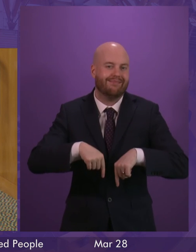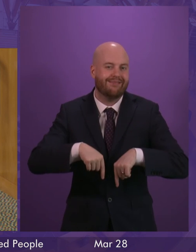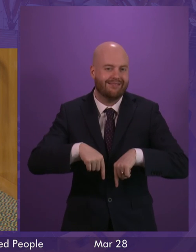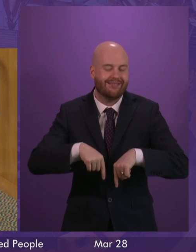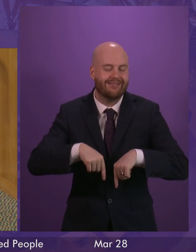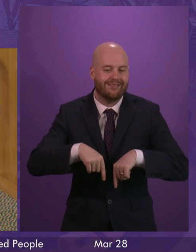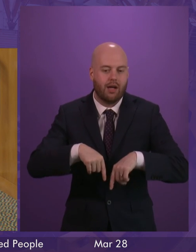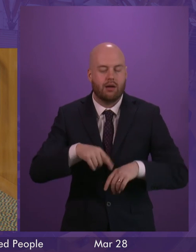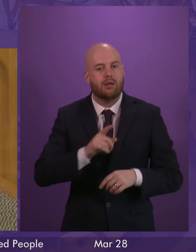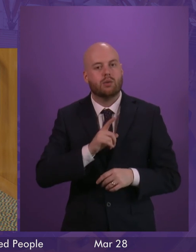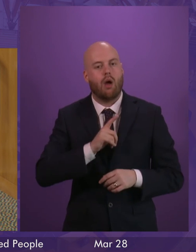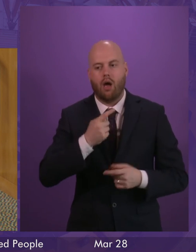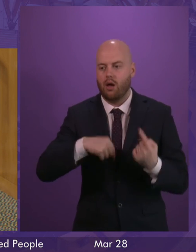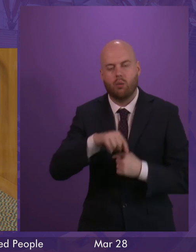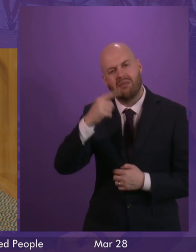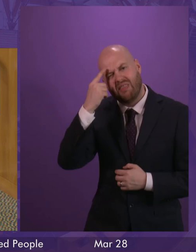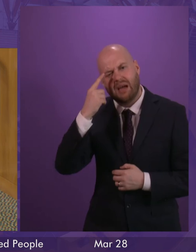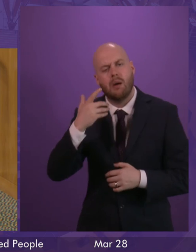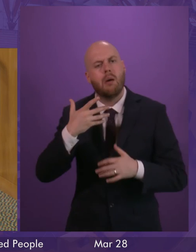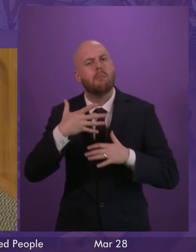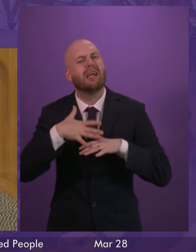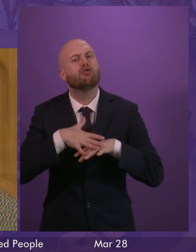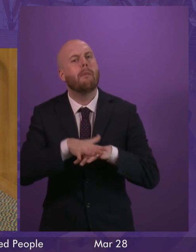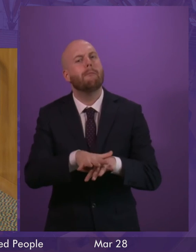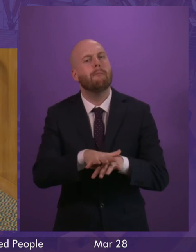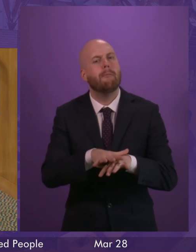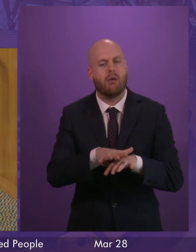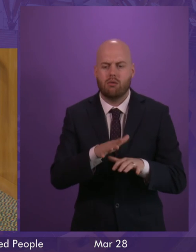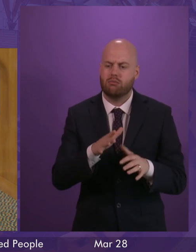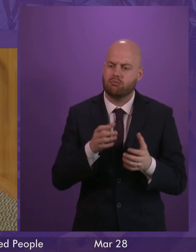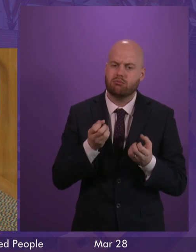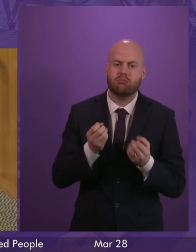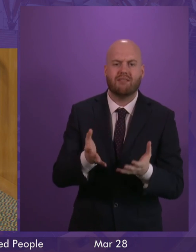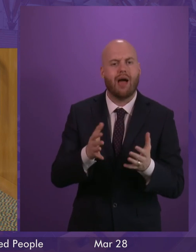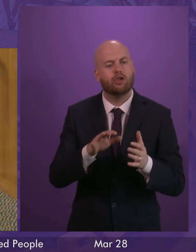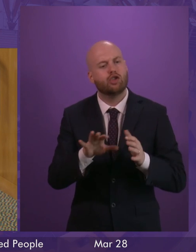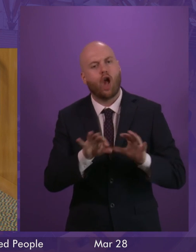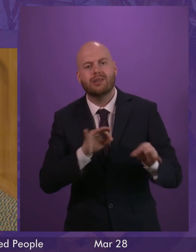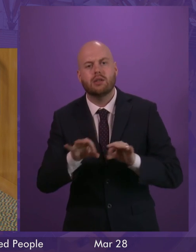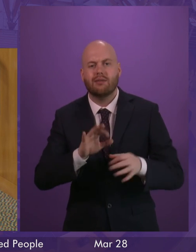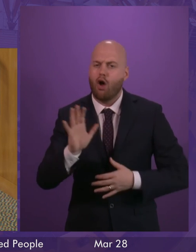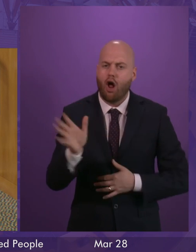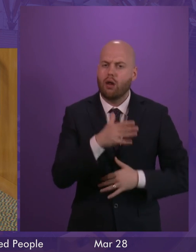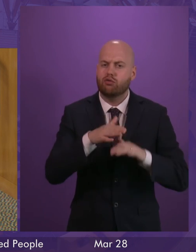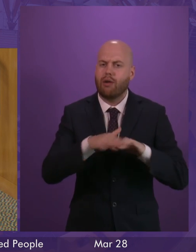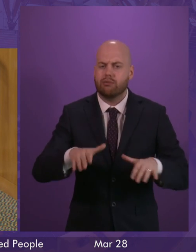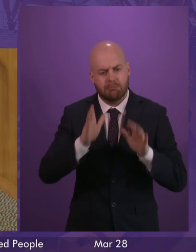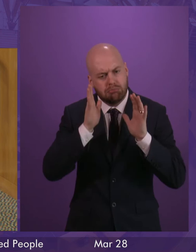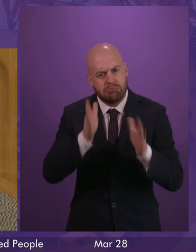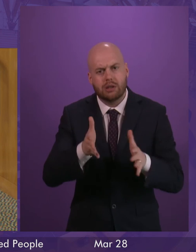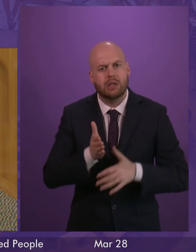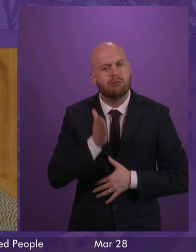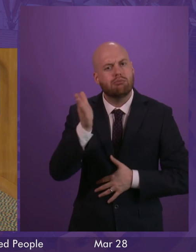the presumption of mainstreaming that was developed to provide a choice for all children to attend a mainstream school. However, increasingly